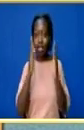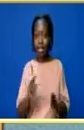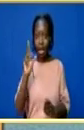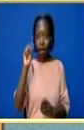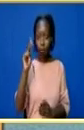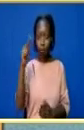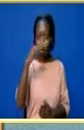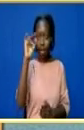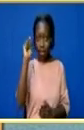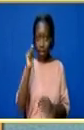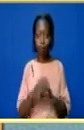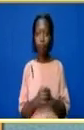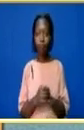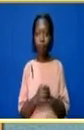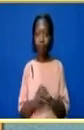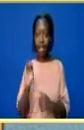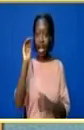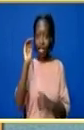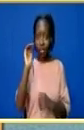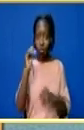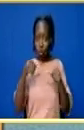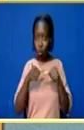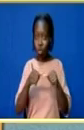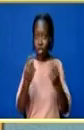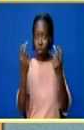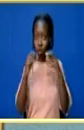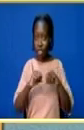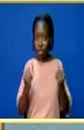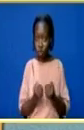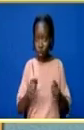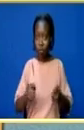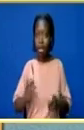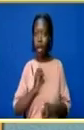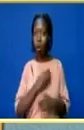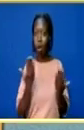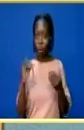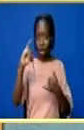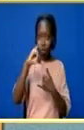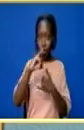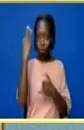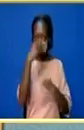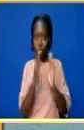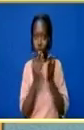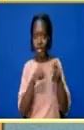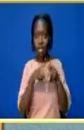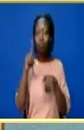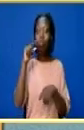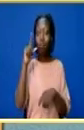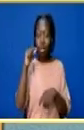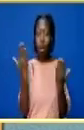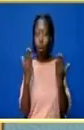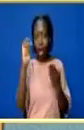been Mr. Kevin Muhia. We ask you to follow us on our social media platforms on YouTube, Facebook, and Twitter